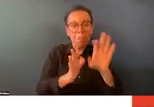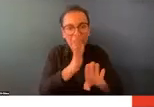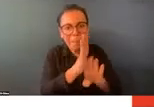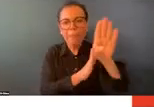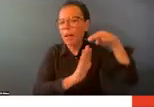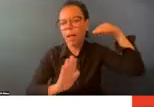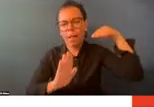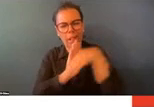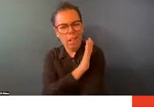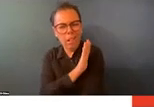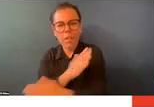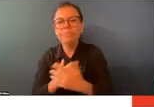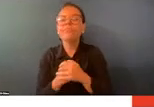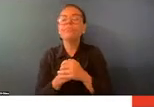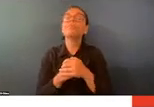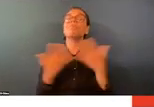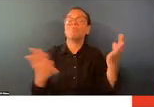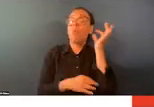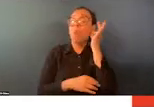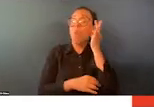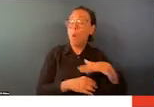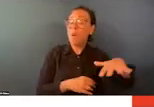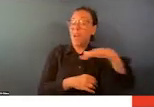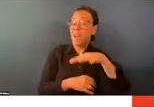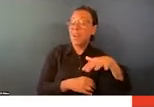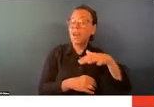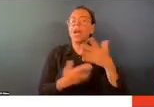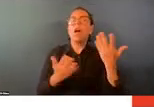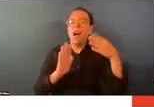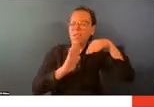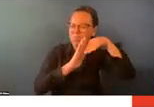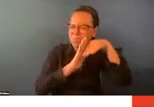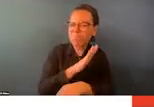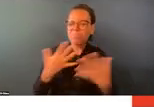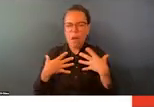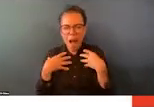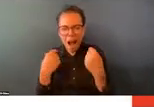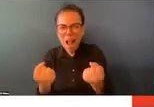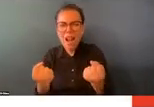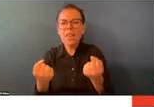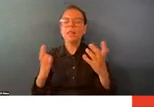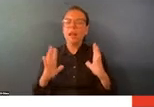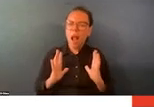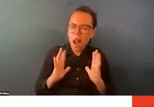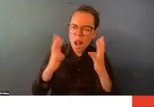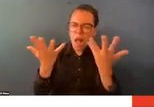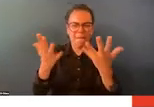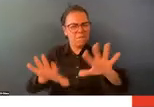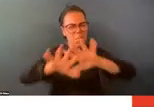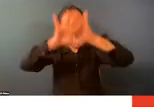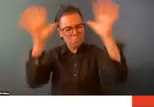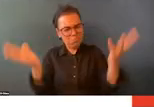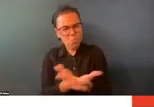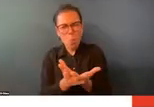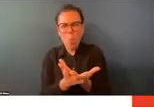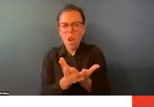hazards. Climate change impact on women's health, livelihoods, and well-being. Next slide,